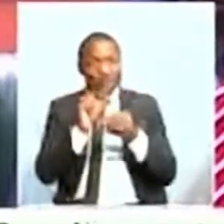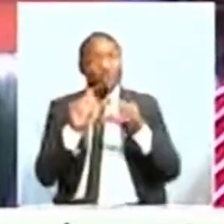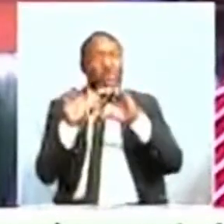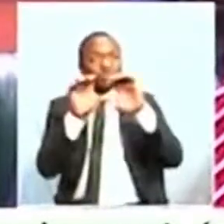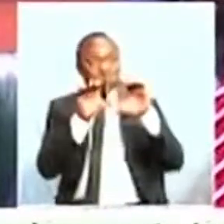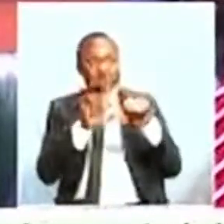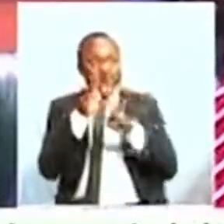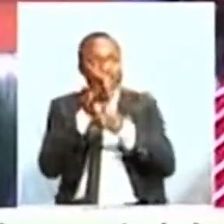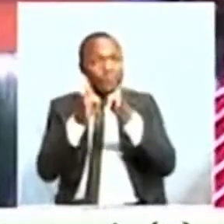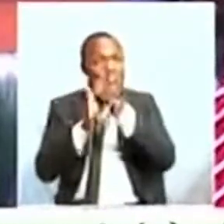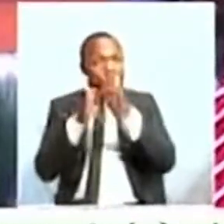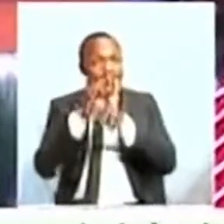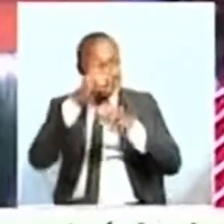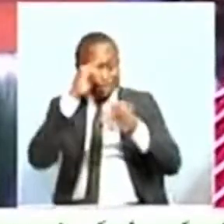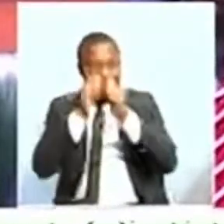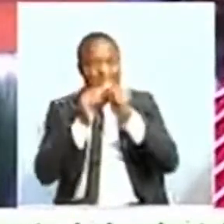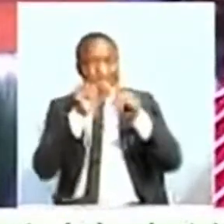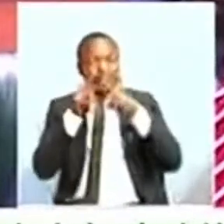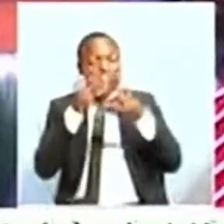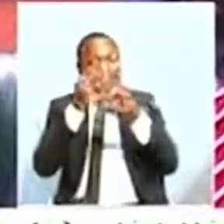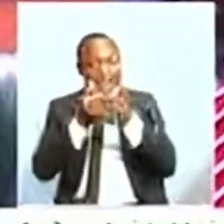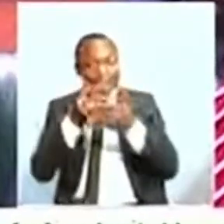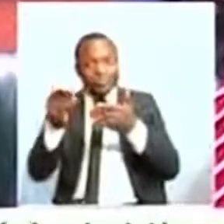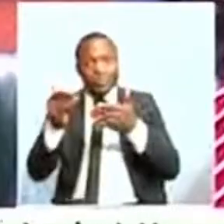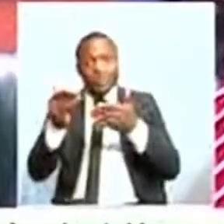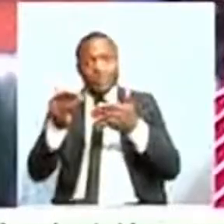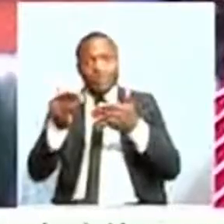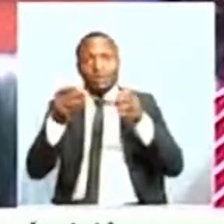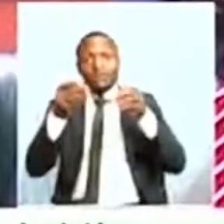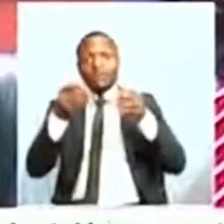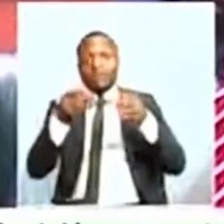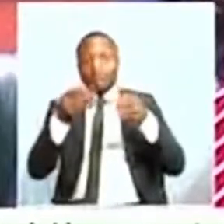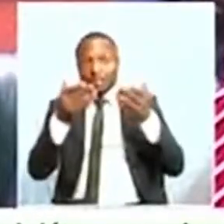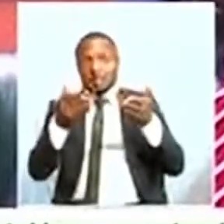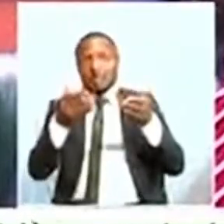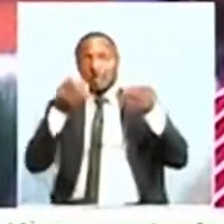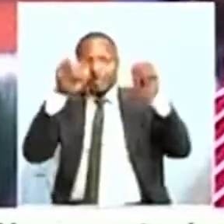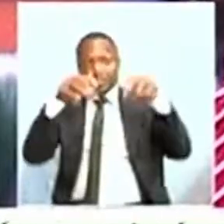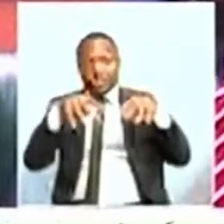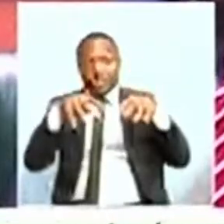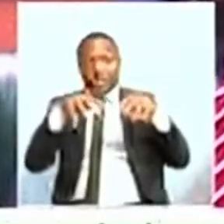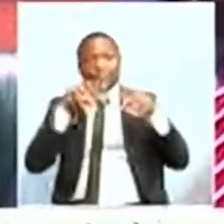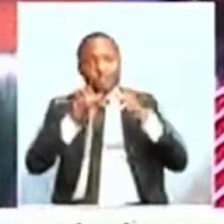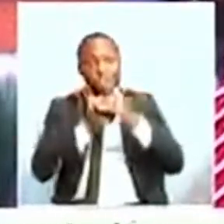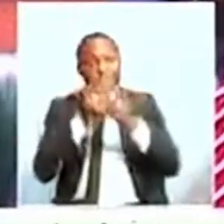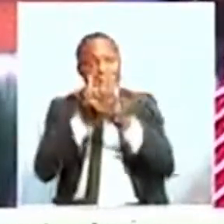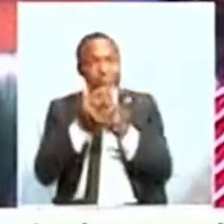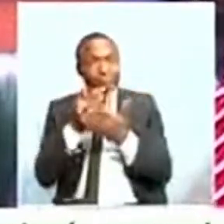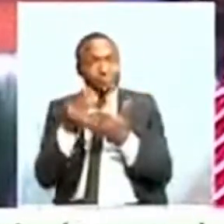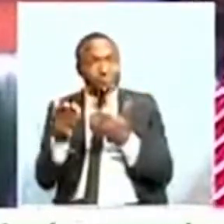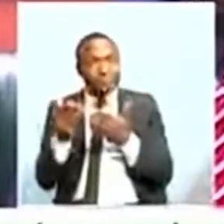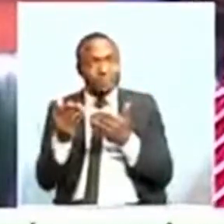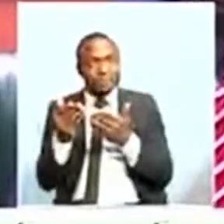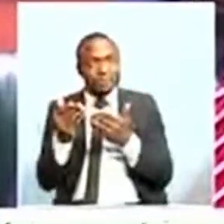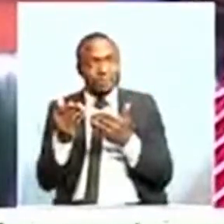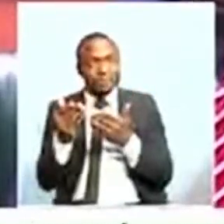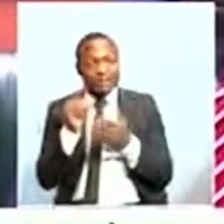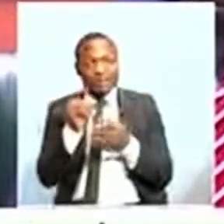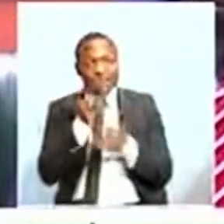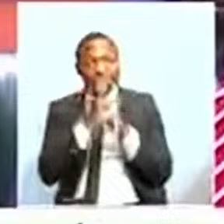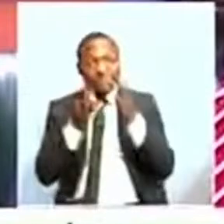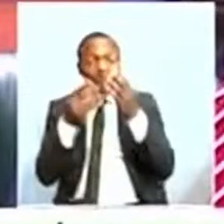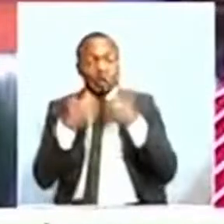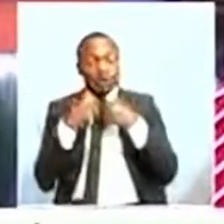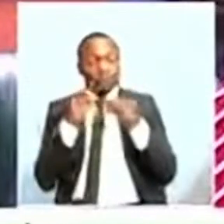doing construction, because when people are buying power, they'll start building houses. So those bricklayers will start now having